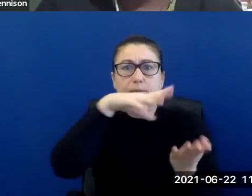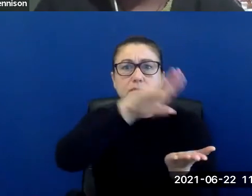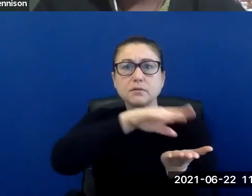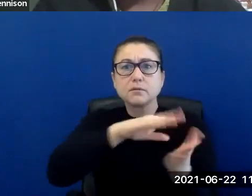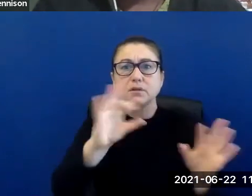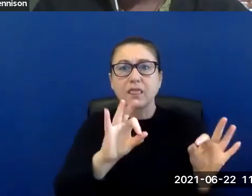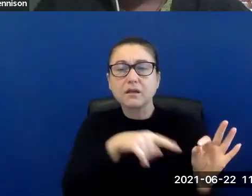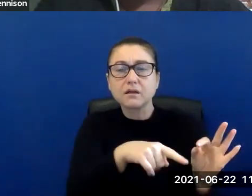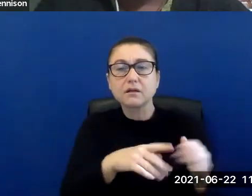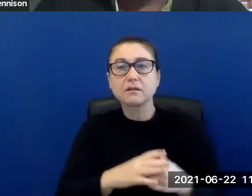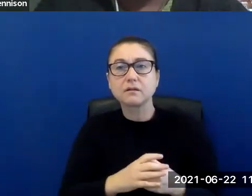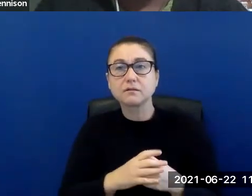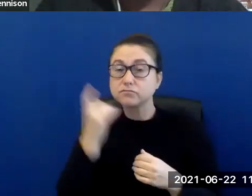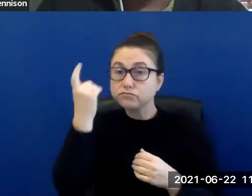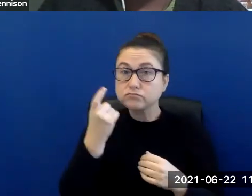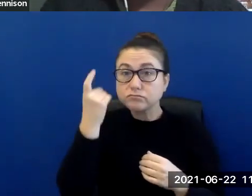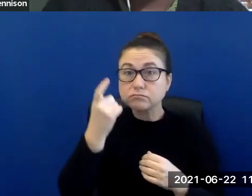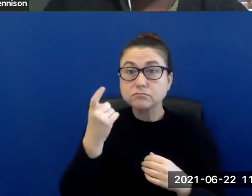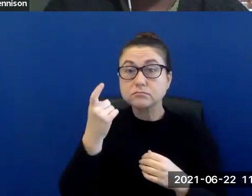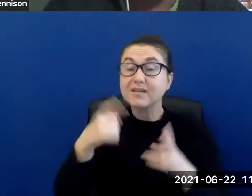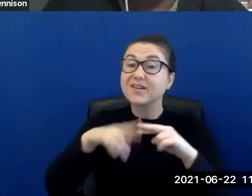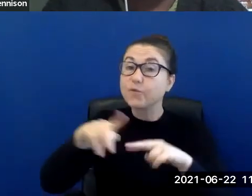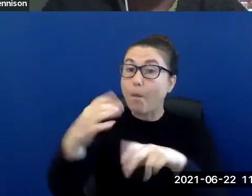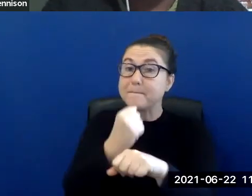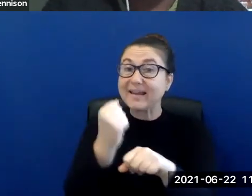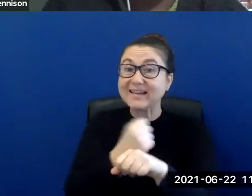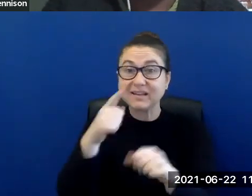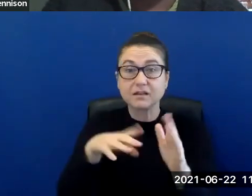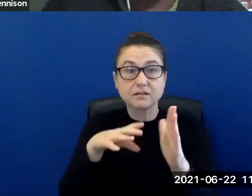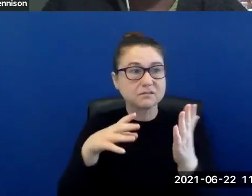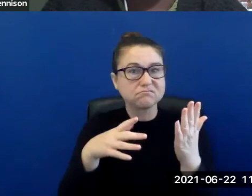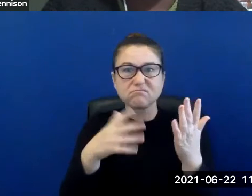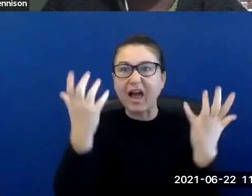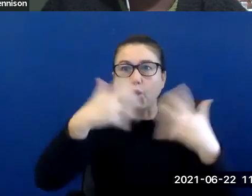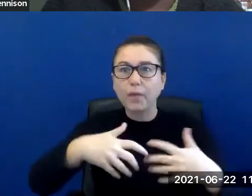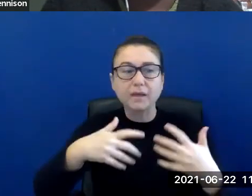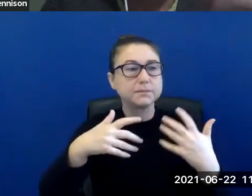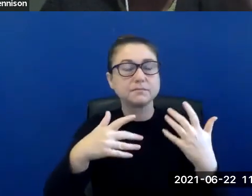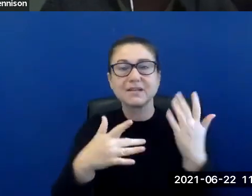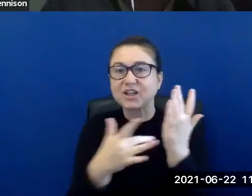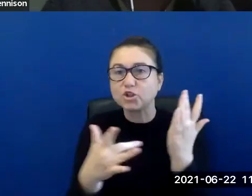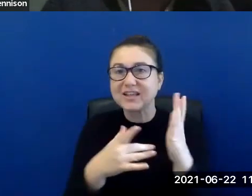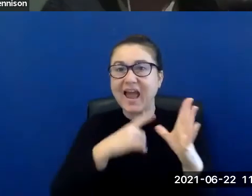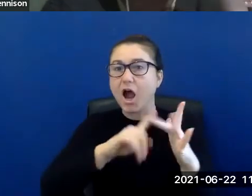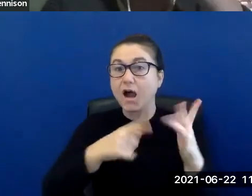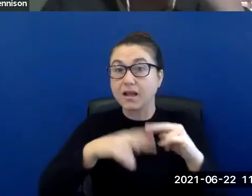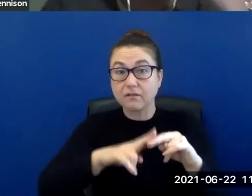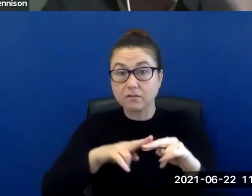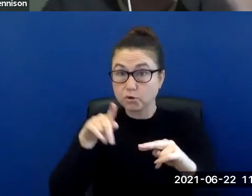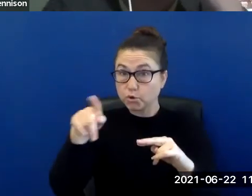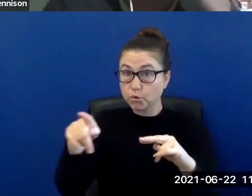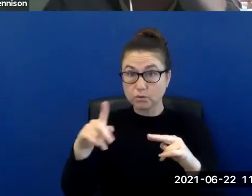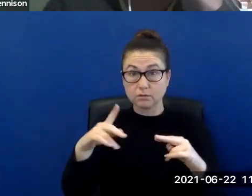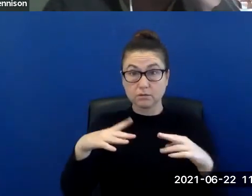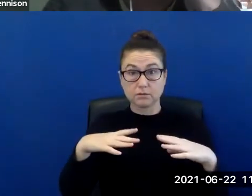are you including biased data? And that has happened, and we've discussed that in our conferences